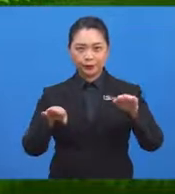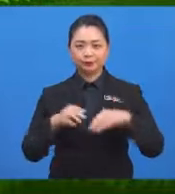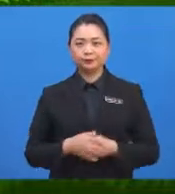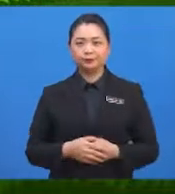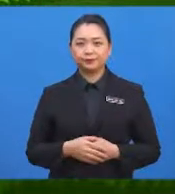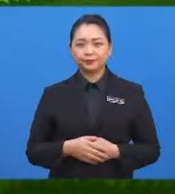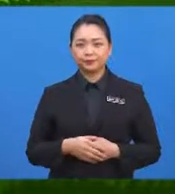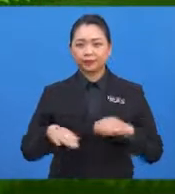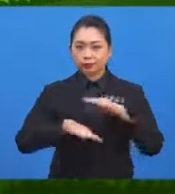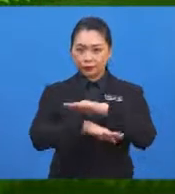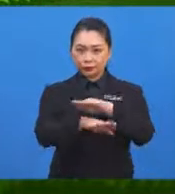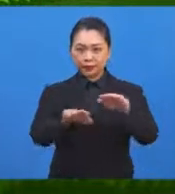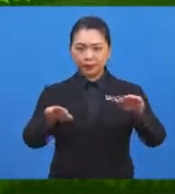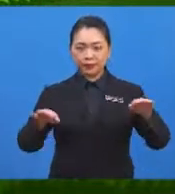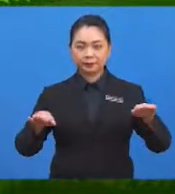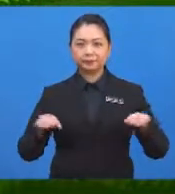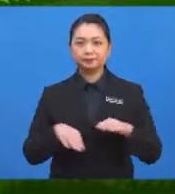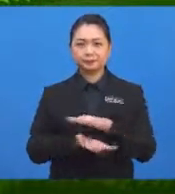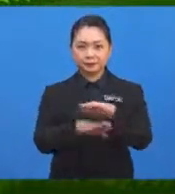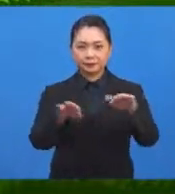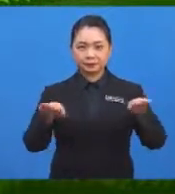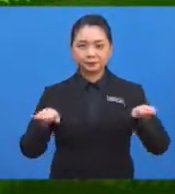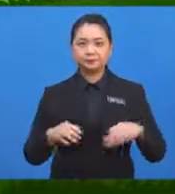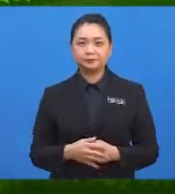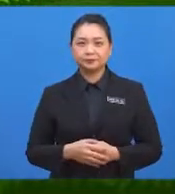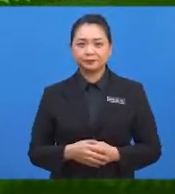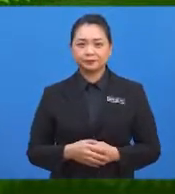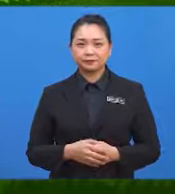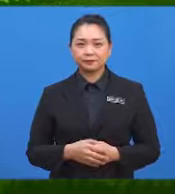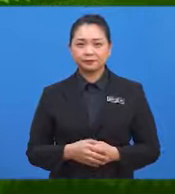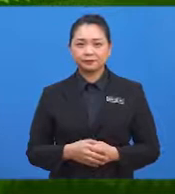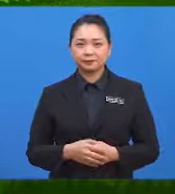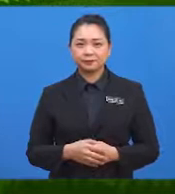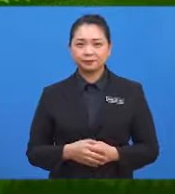swim. Swim, swim, swim, swim, swim, swim, swim, I can swim.